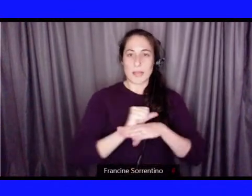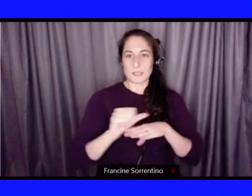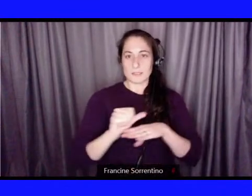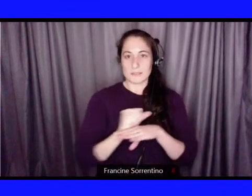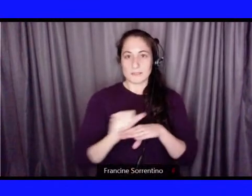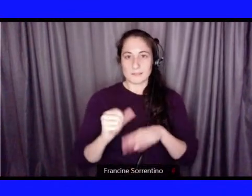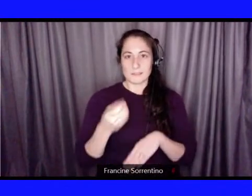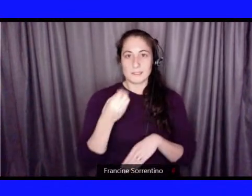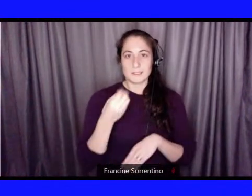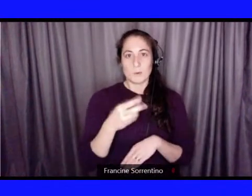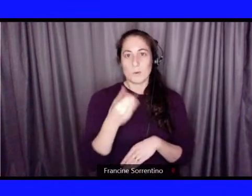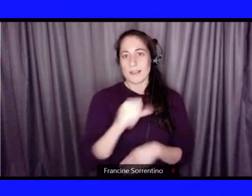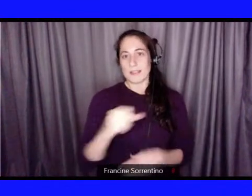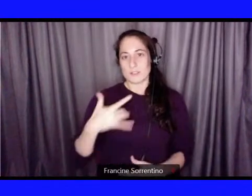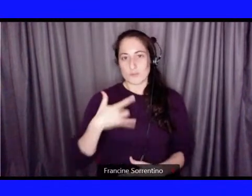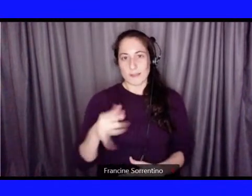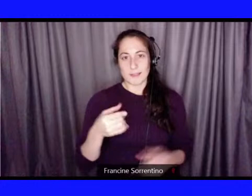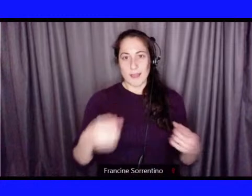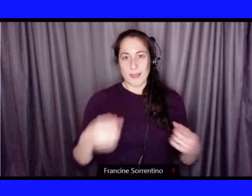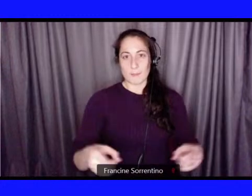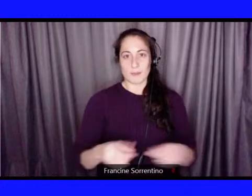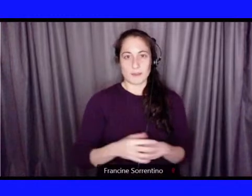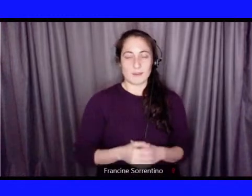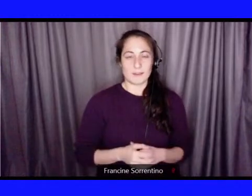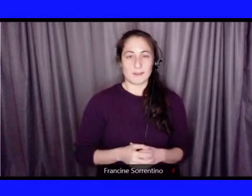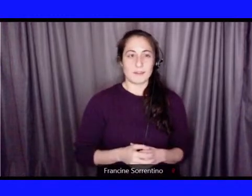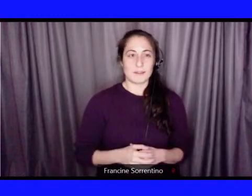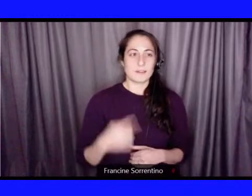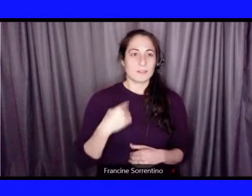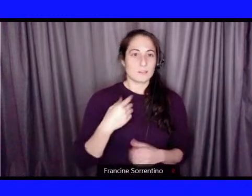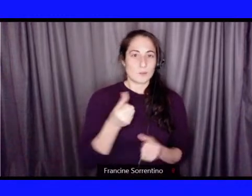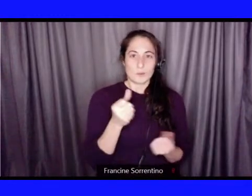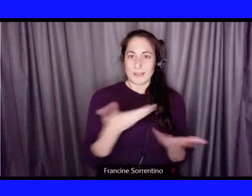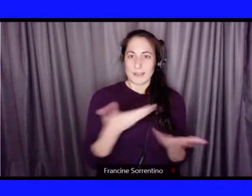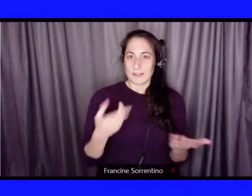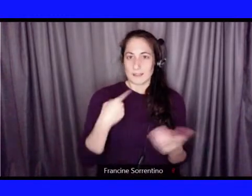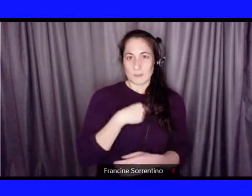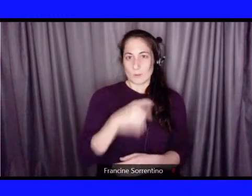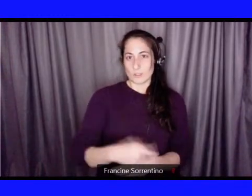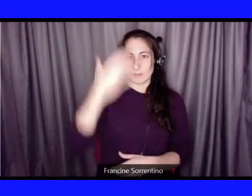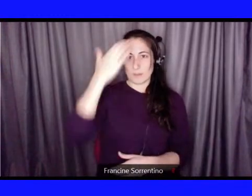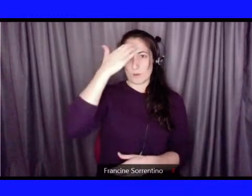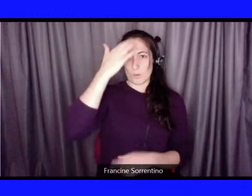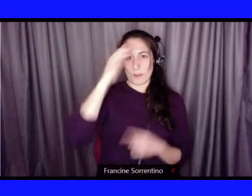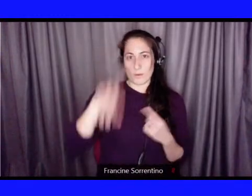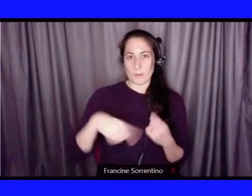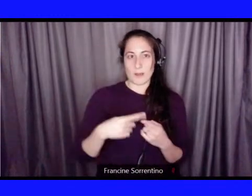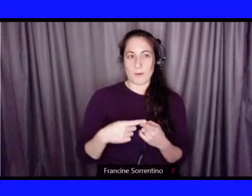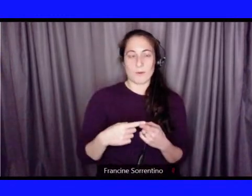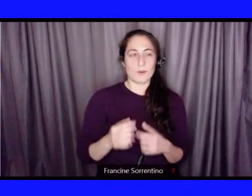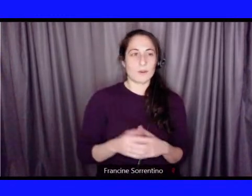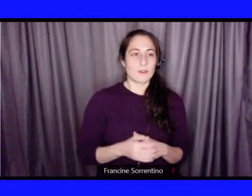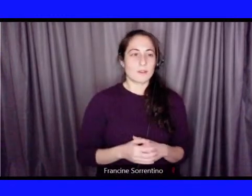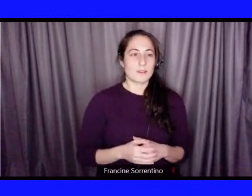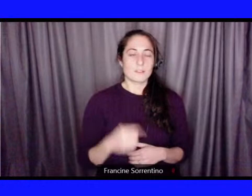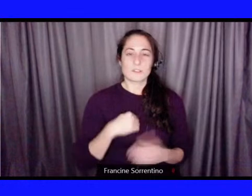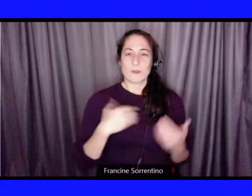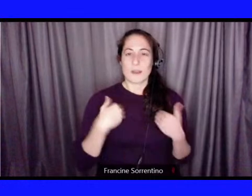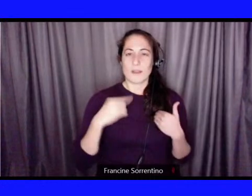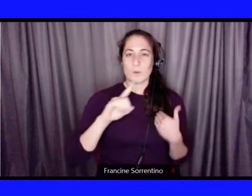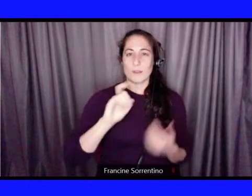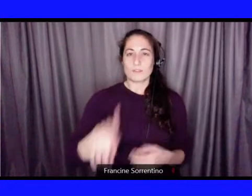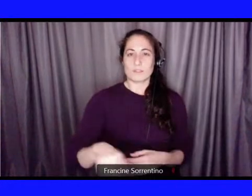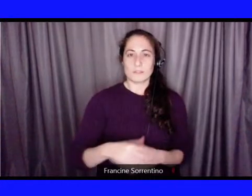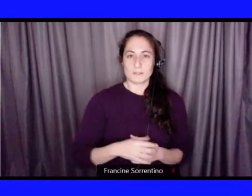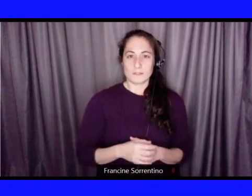greatest. Yep. So that is, it is specific to the